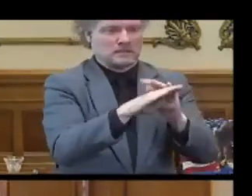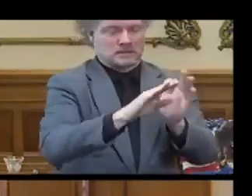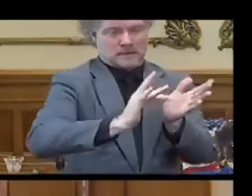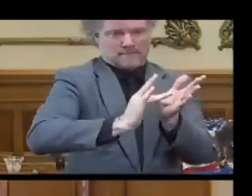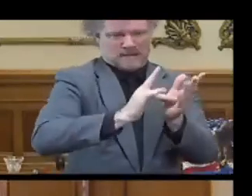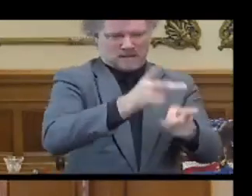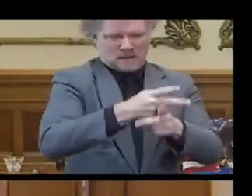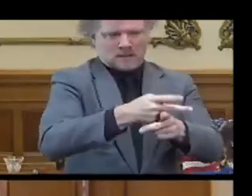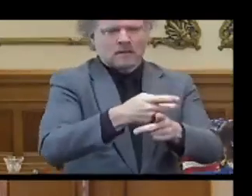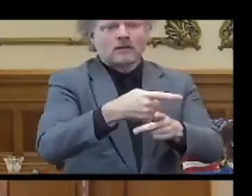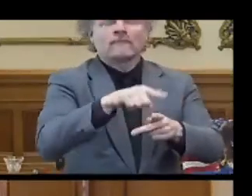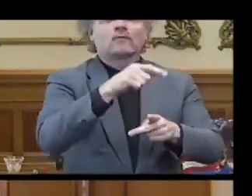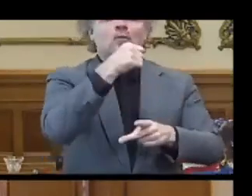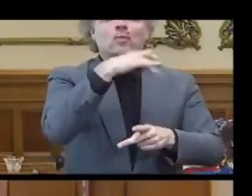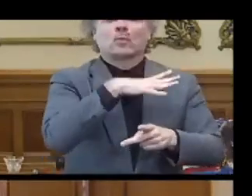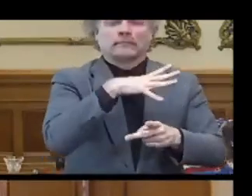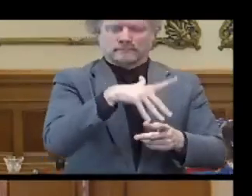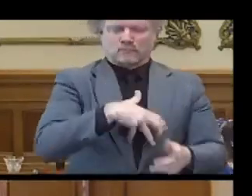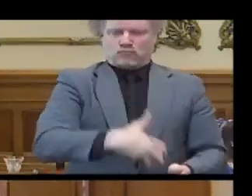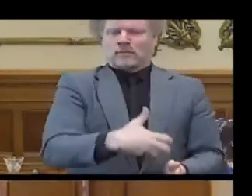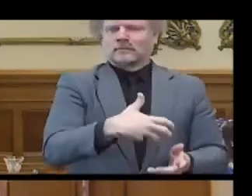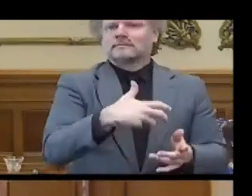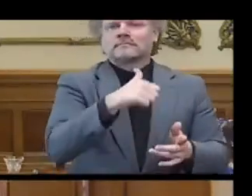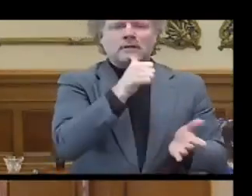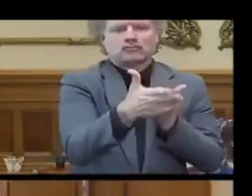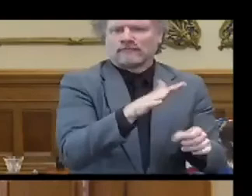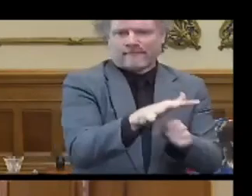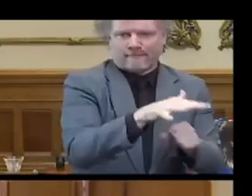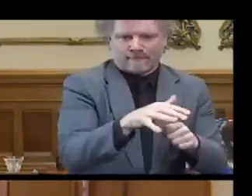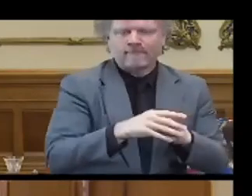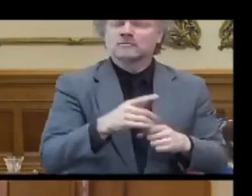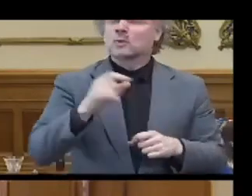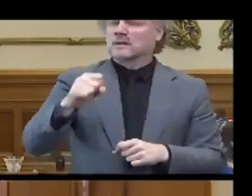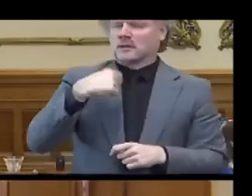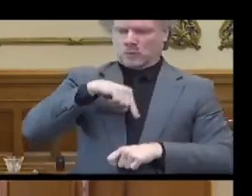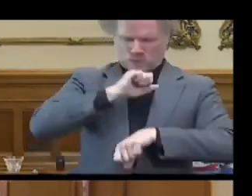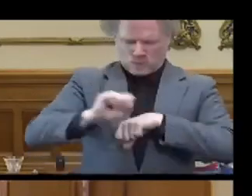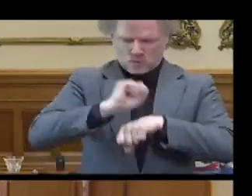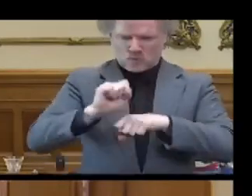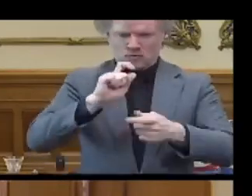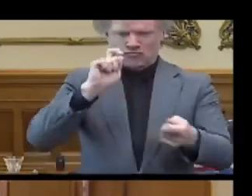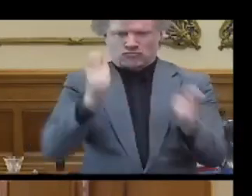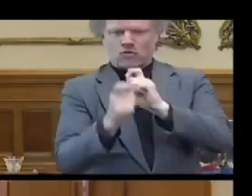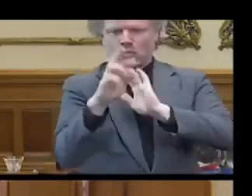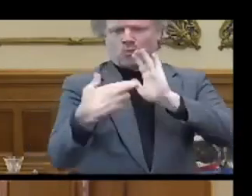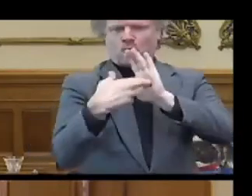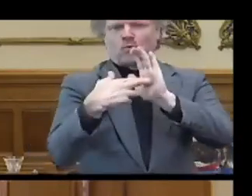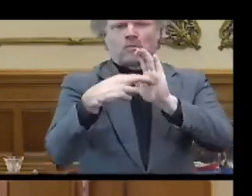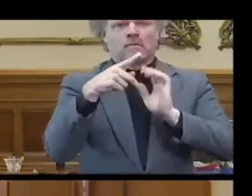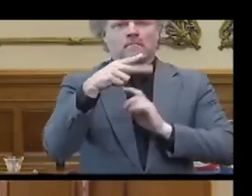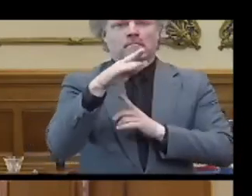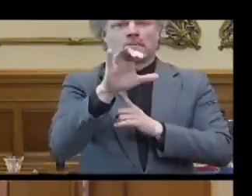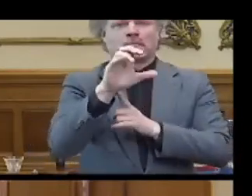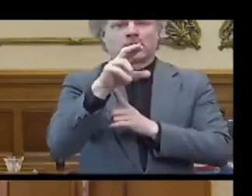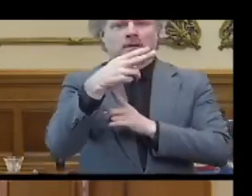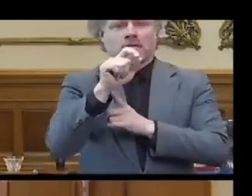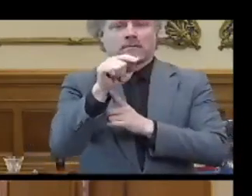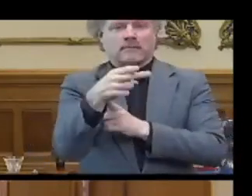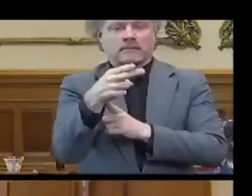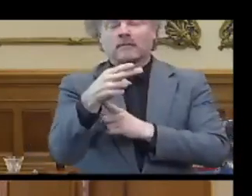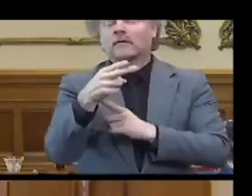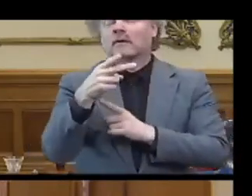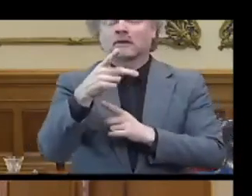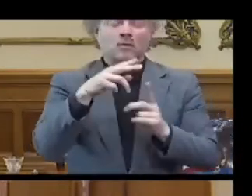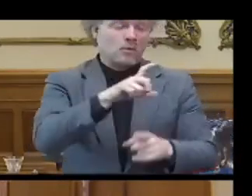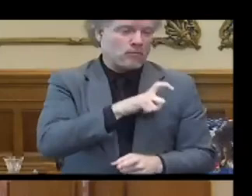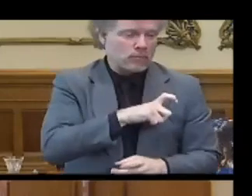for underserved pregnant women. So we are actively working to redefine the role of public health. And whether you're law